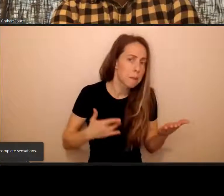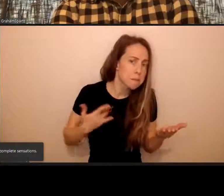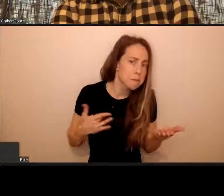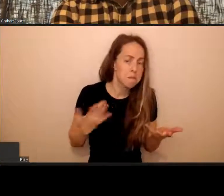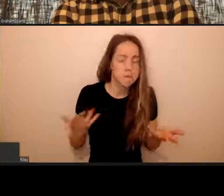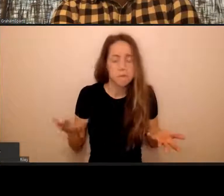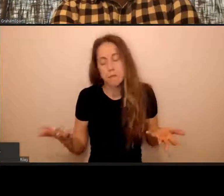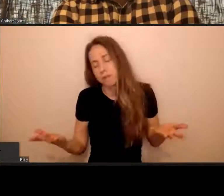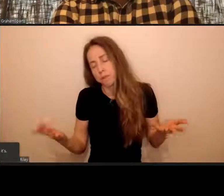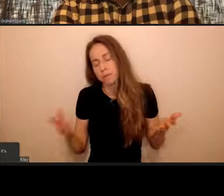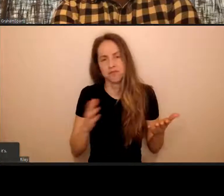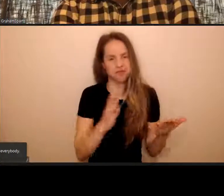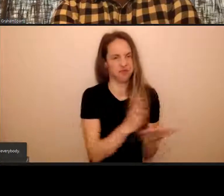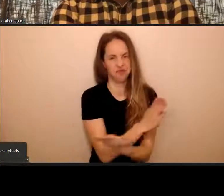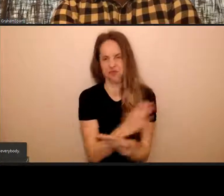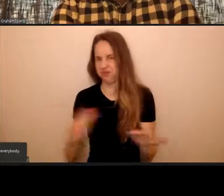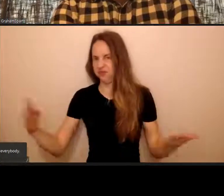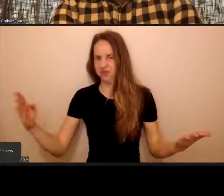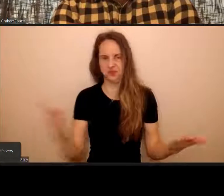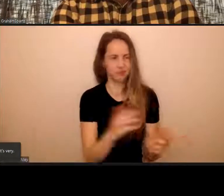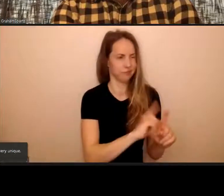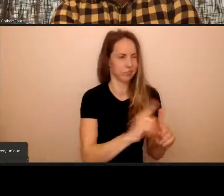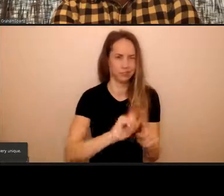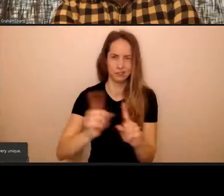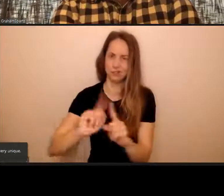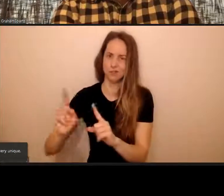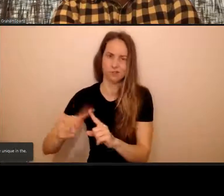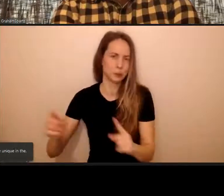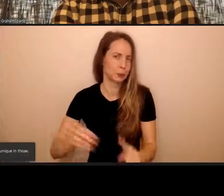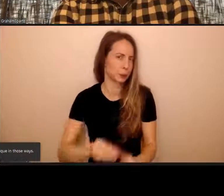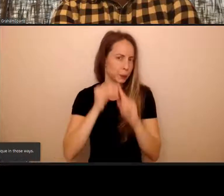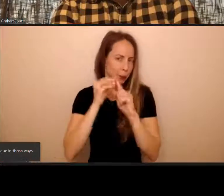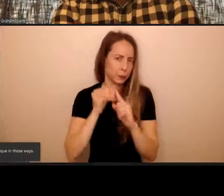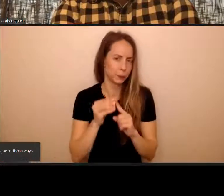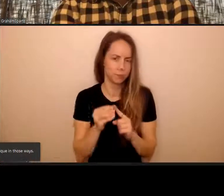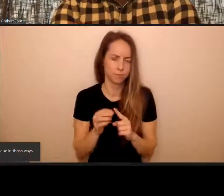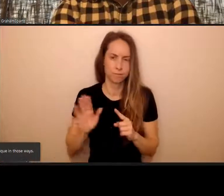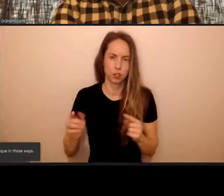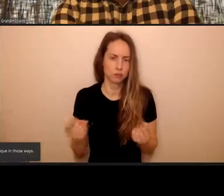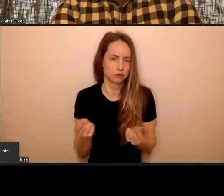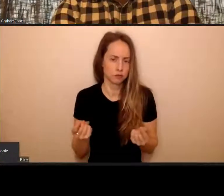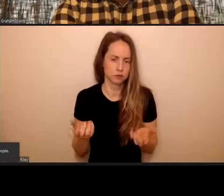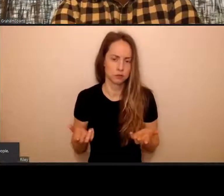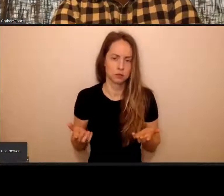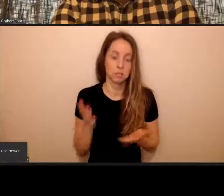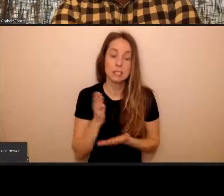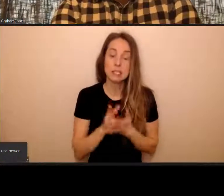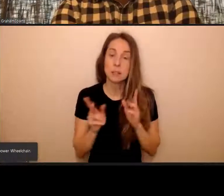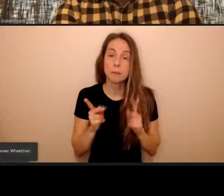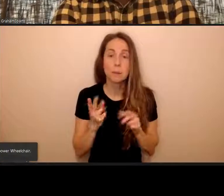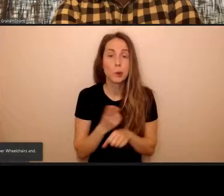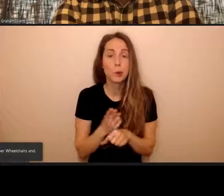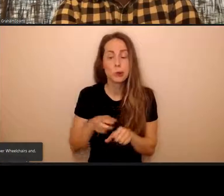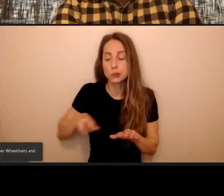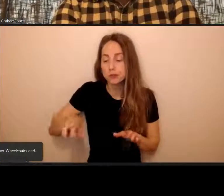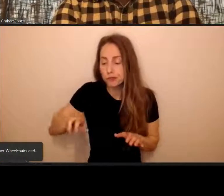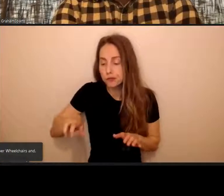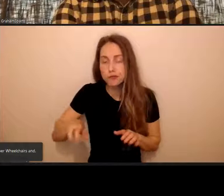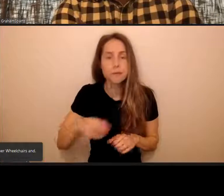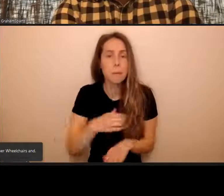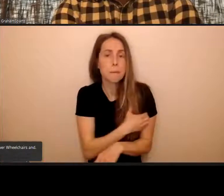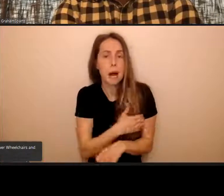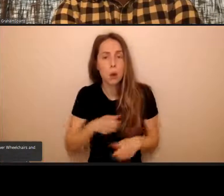Yeah, so everybody's very unique in those ways. And some people use power wheelchairs and some people use